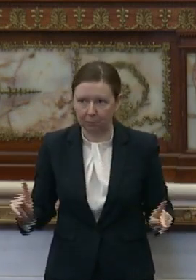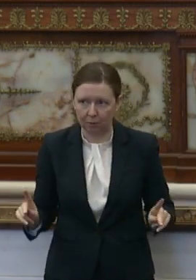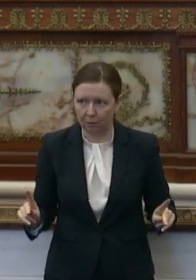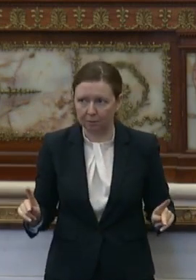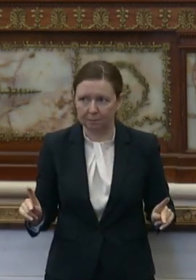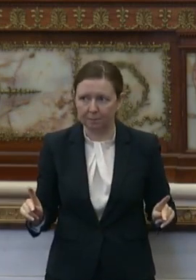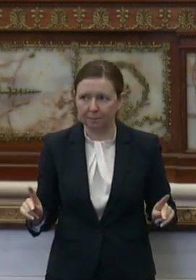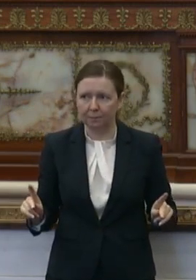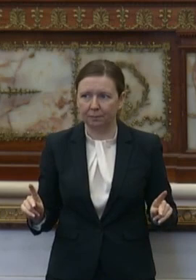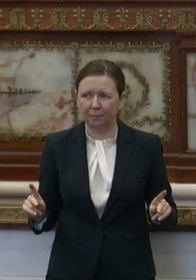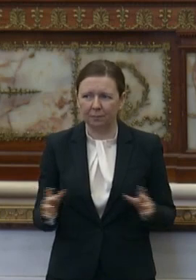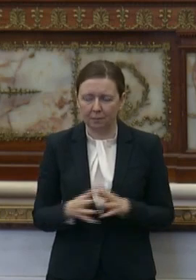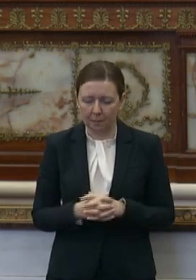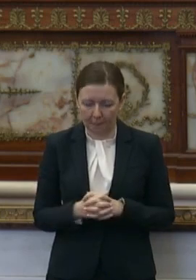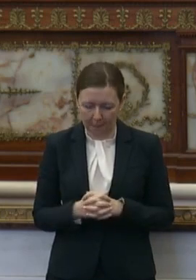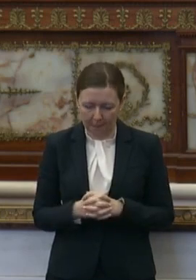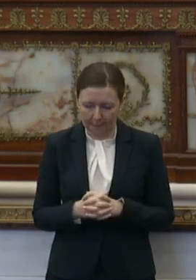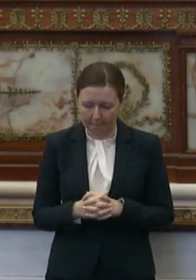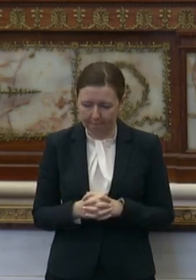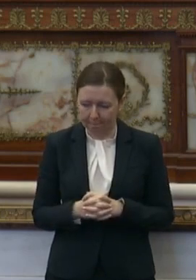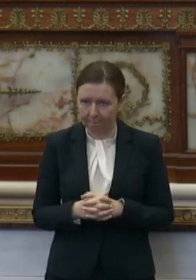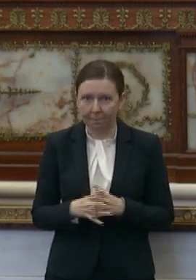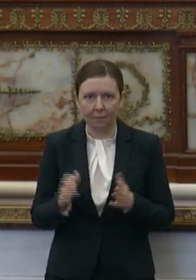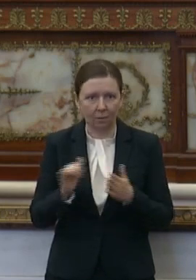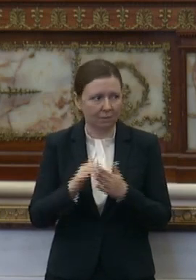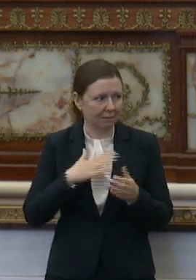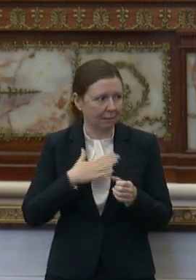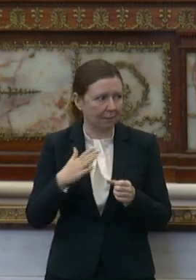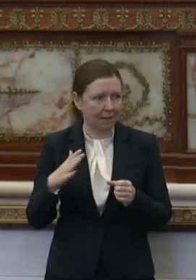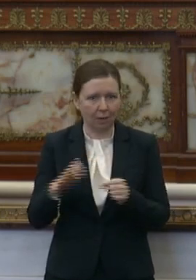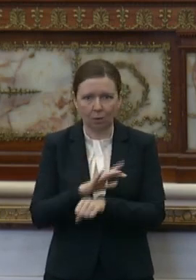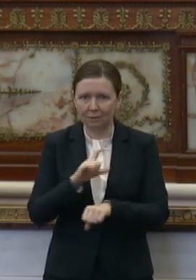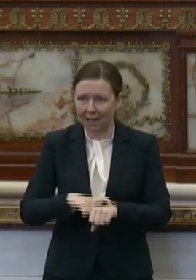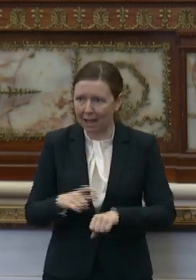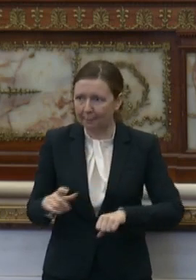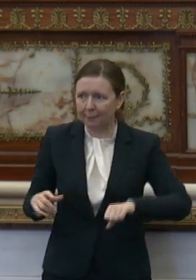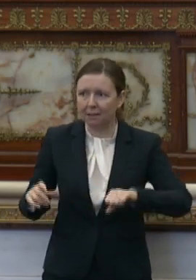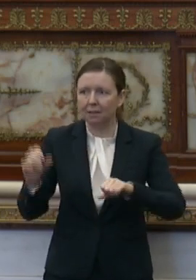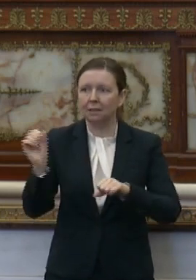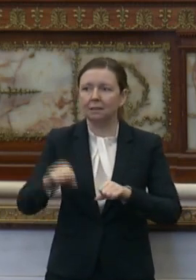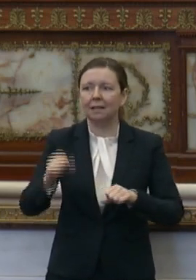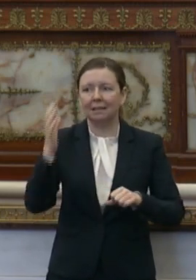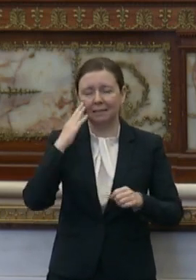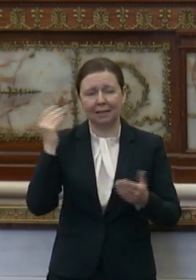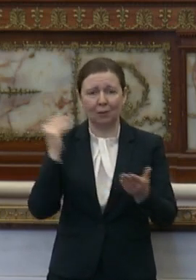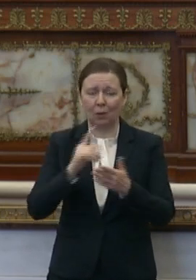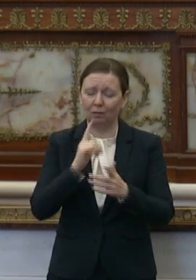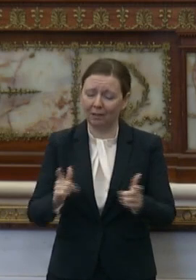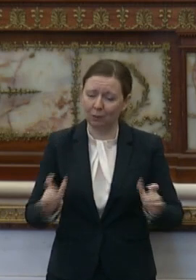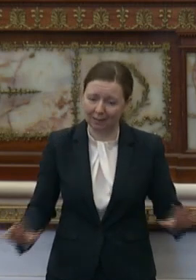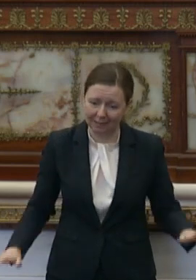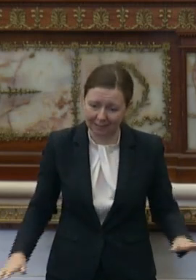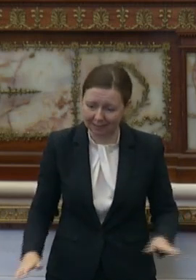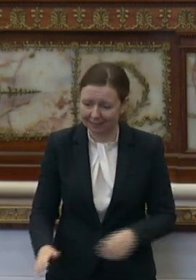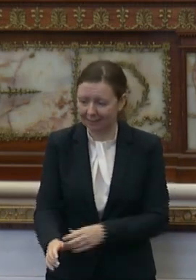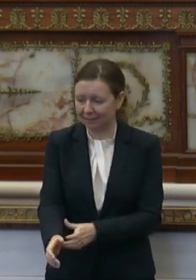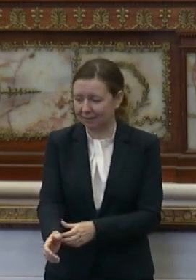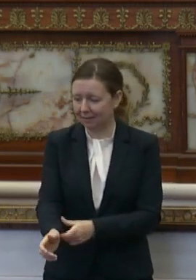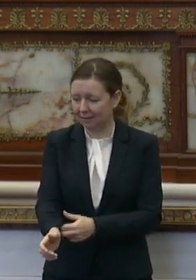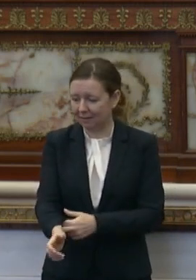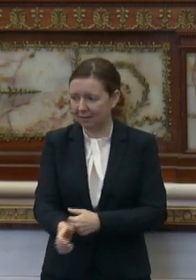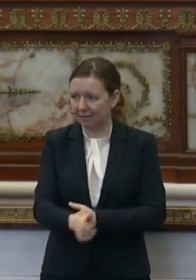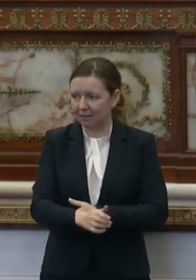have lost. Oh, poop, is that my whole time? Yes, I know it comes up rather quickly.